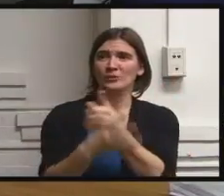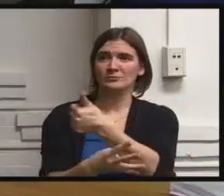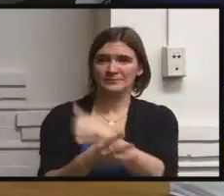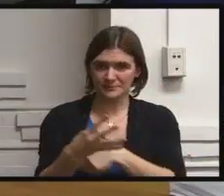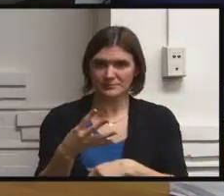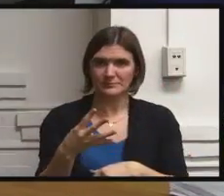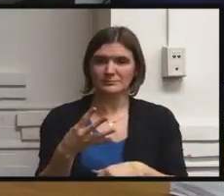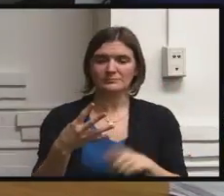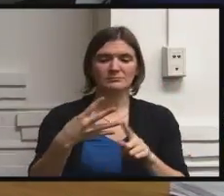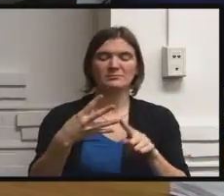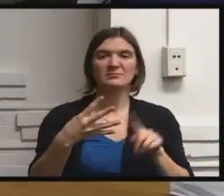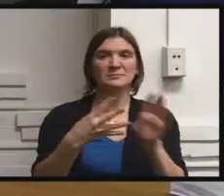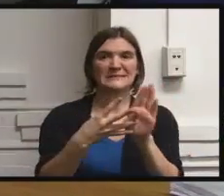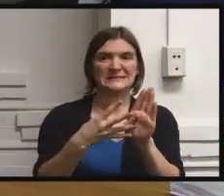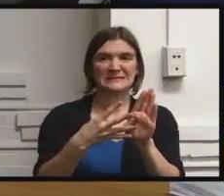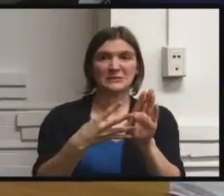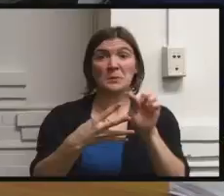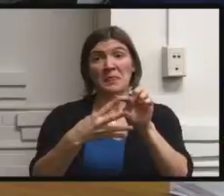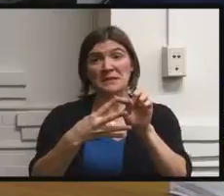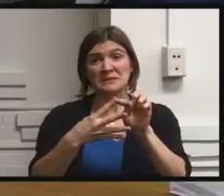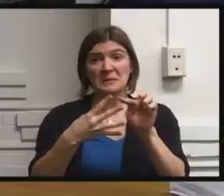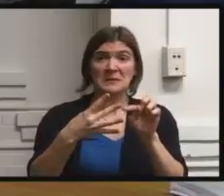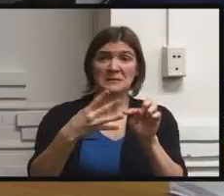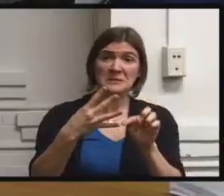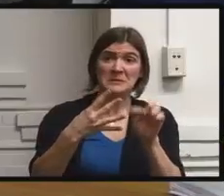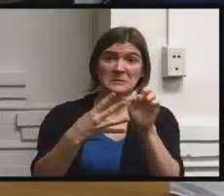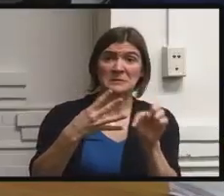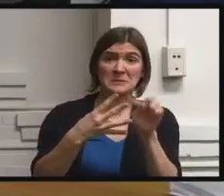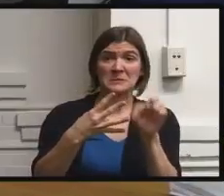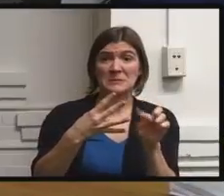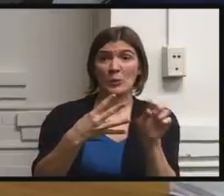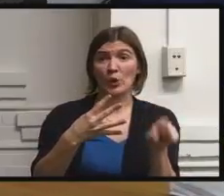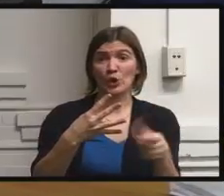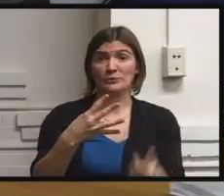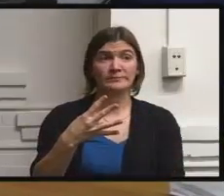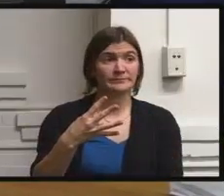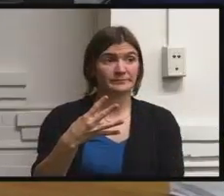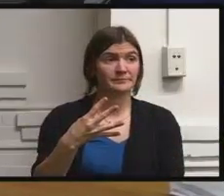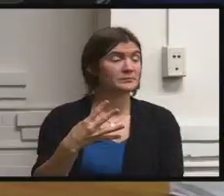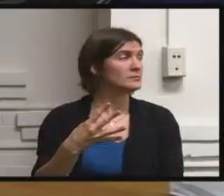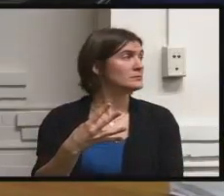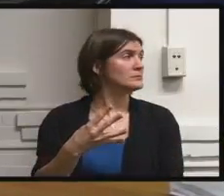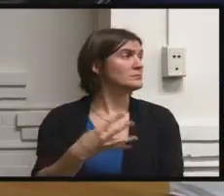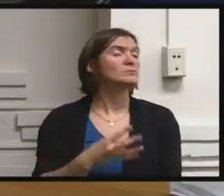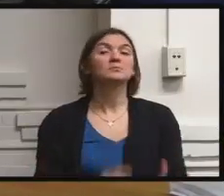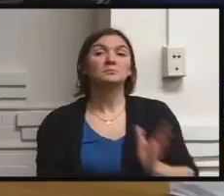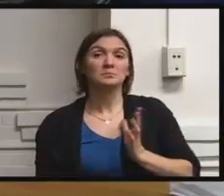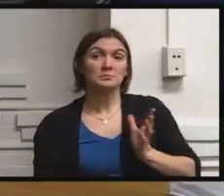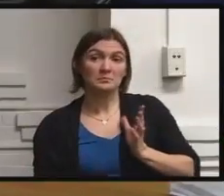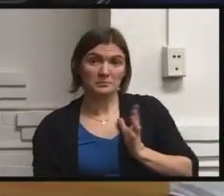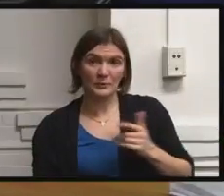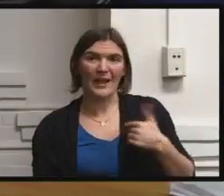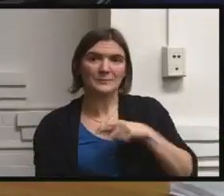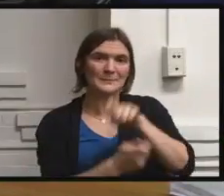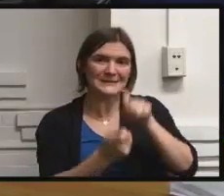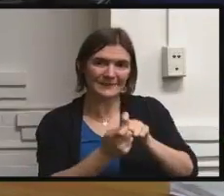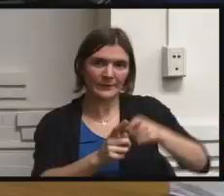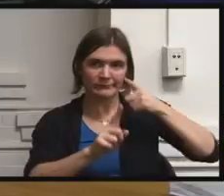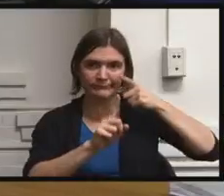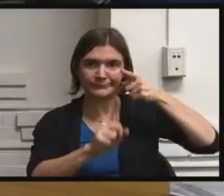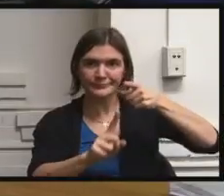have other business to do that night. We could also address this matter further if we need to. And so we have topics to